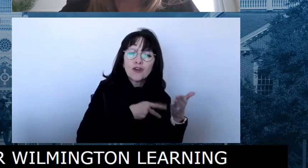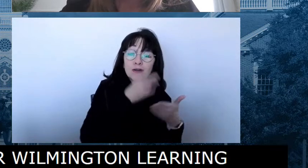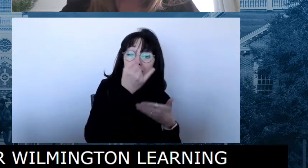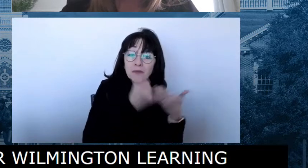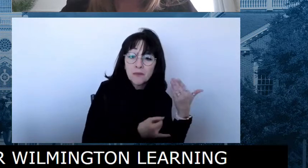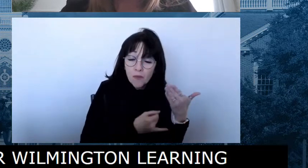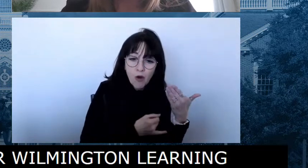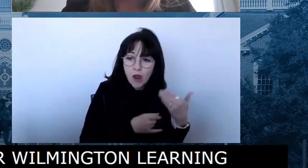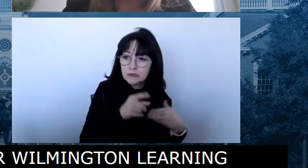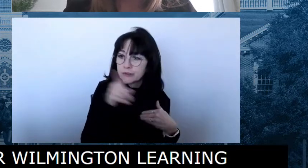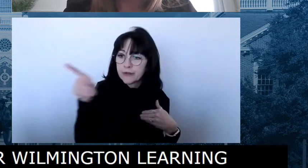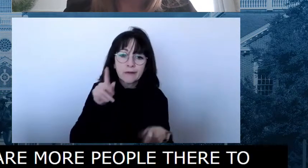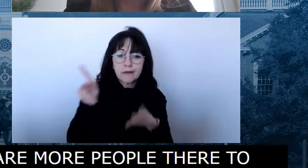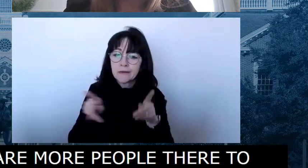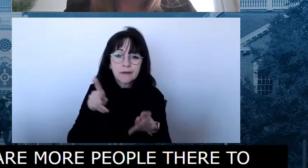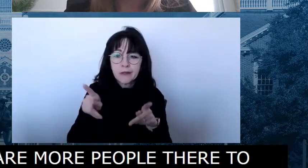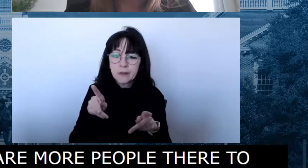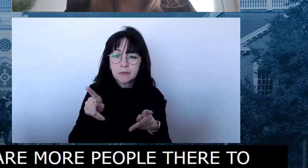pretty heated.